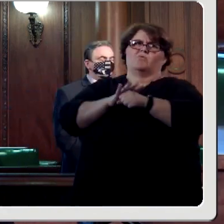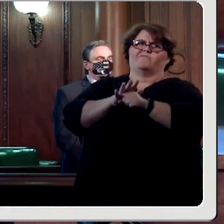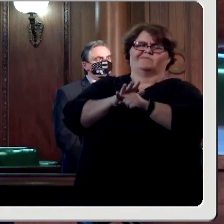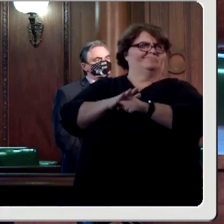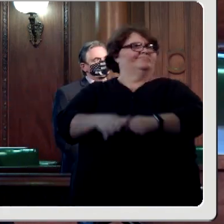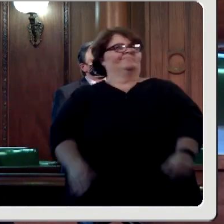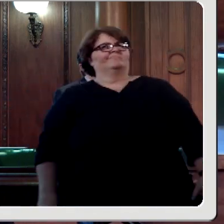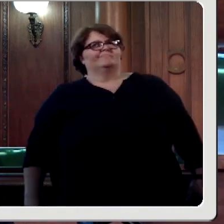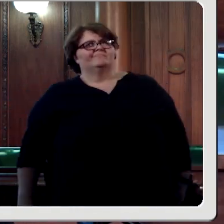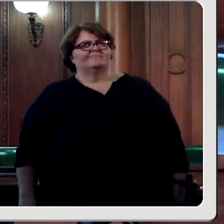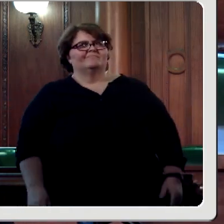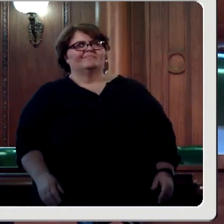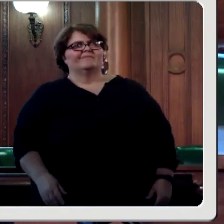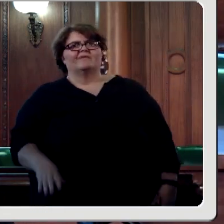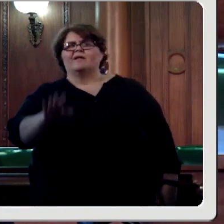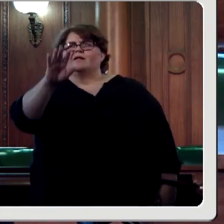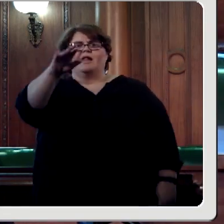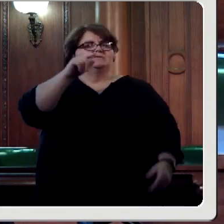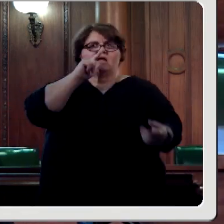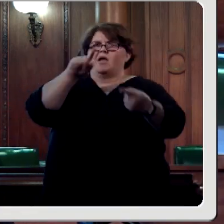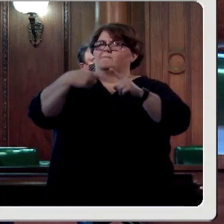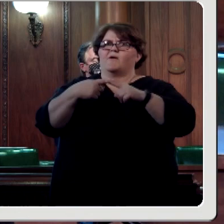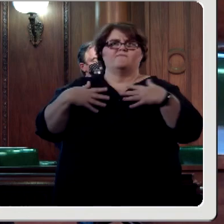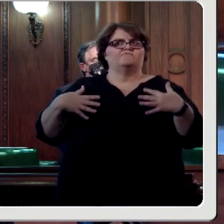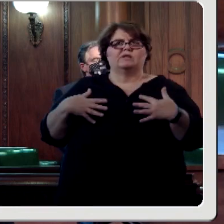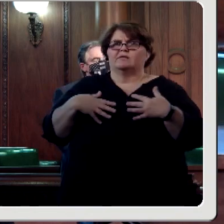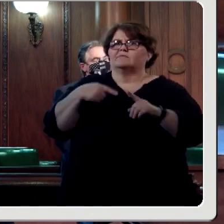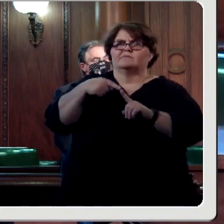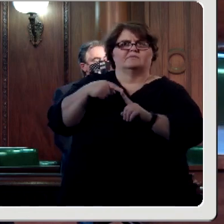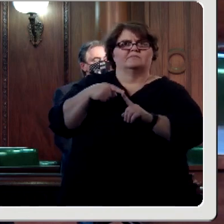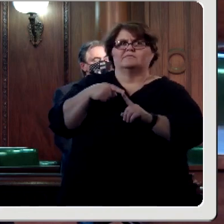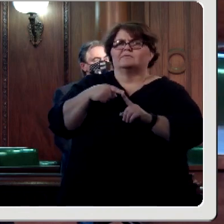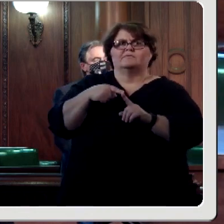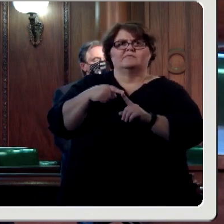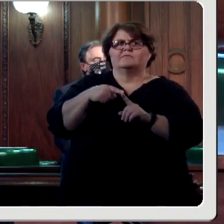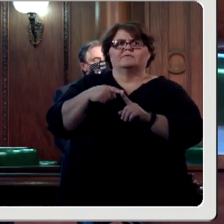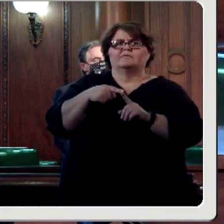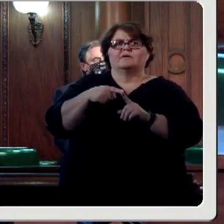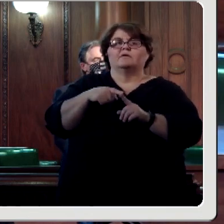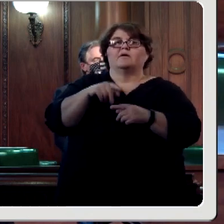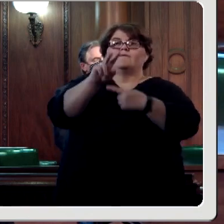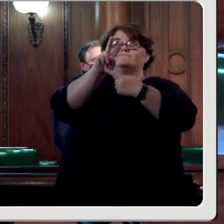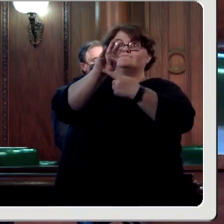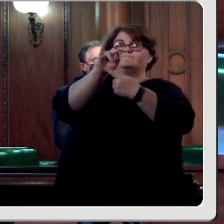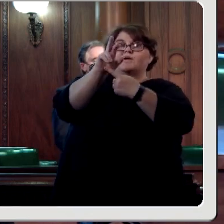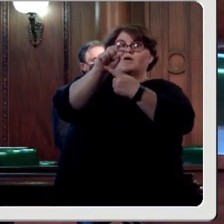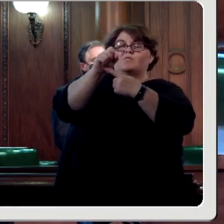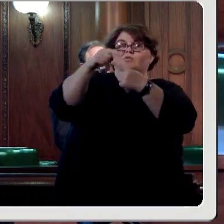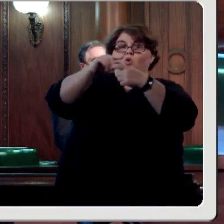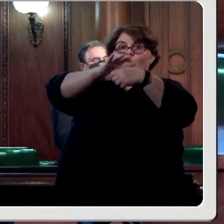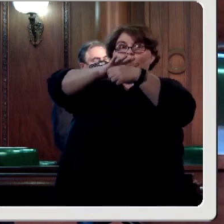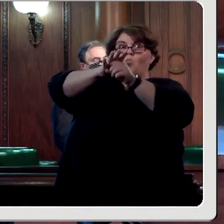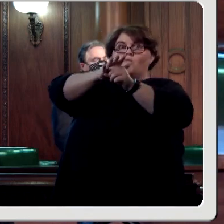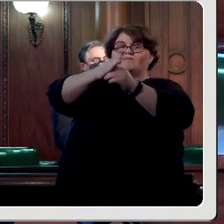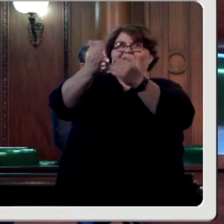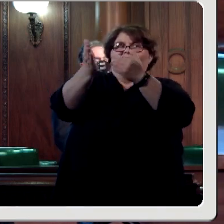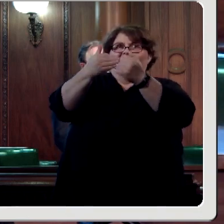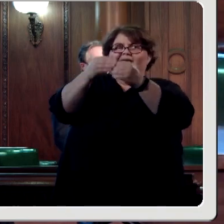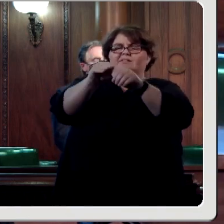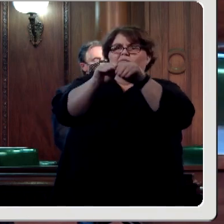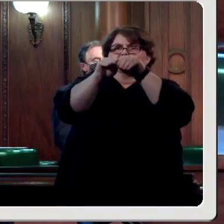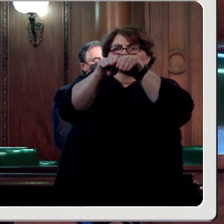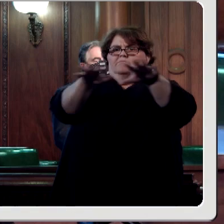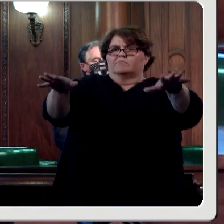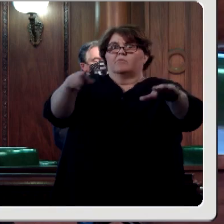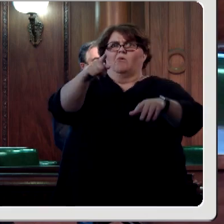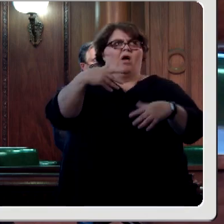and respectful of what COVID has and will continue to do to the lives of people, our communities, and to each